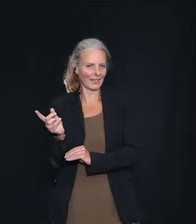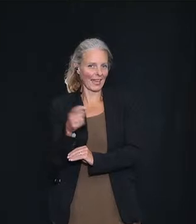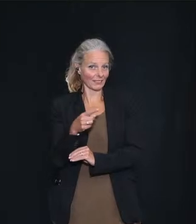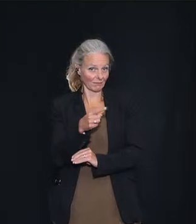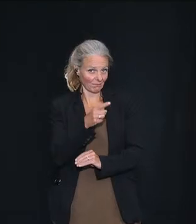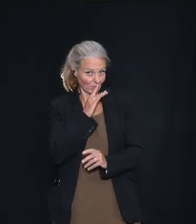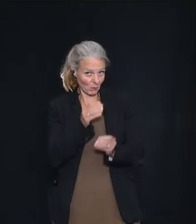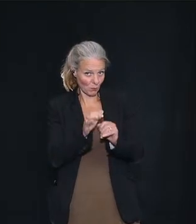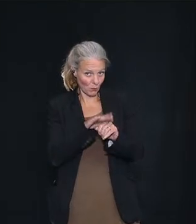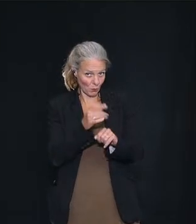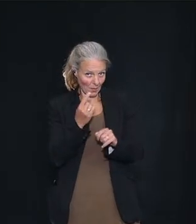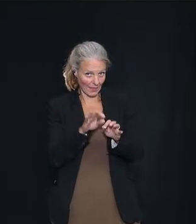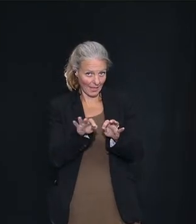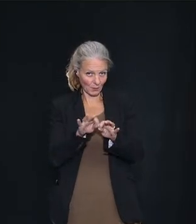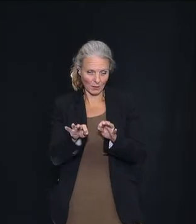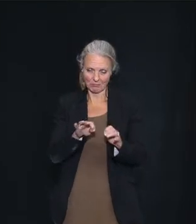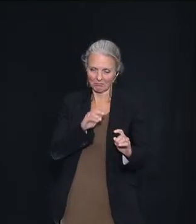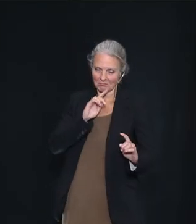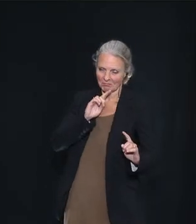Spanish, Italian,